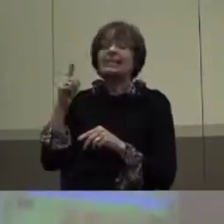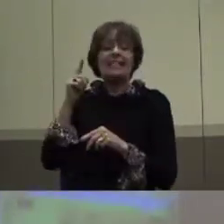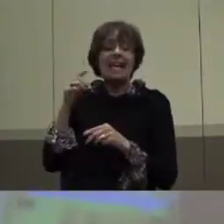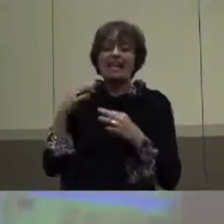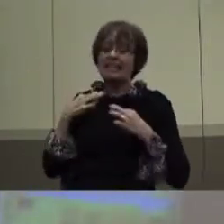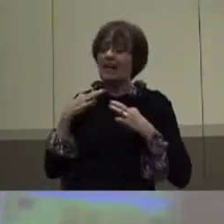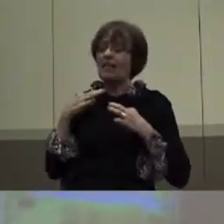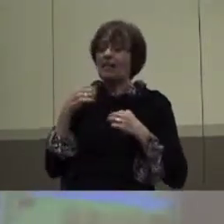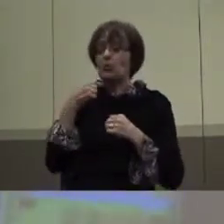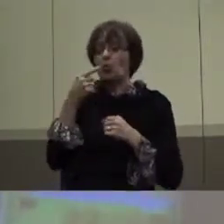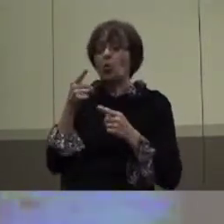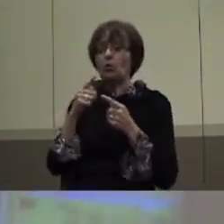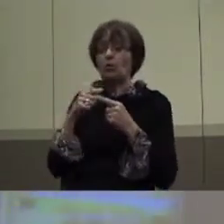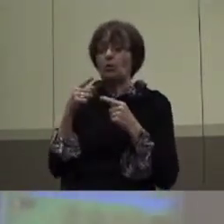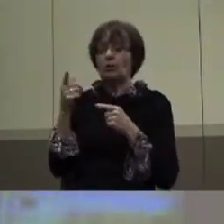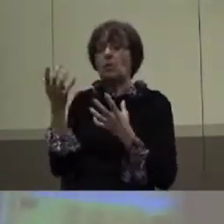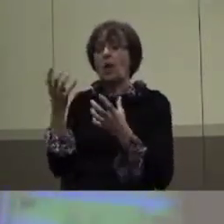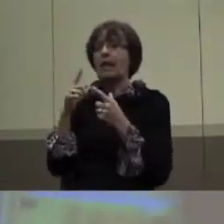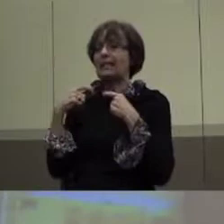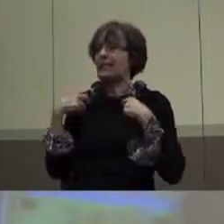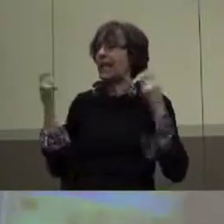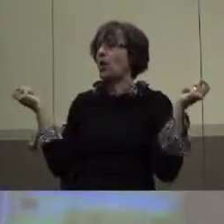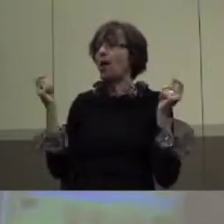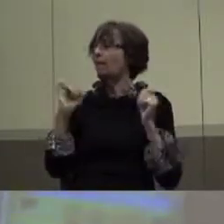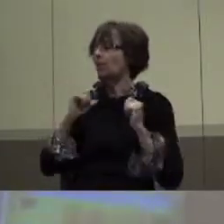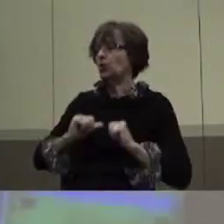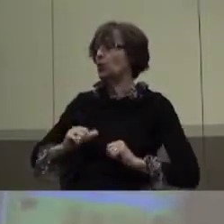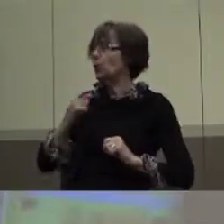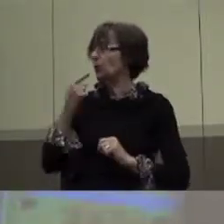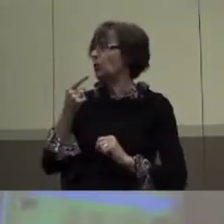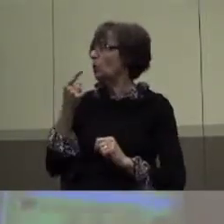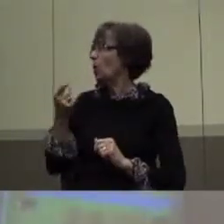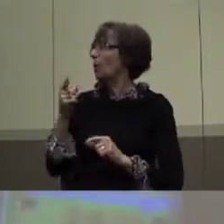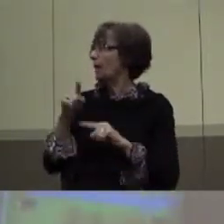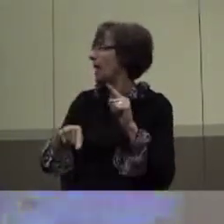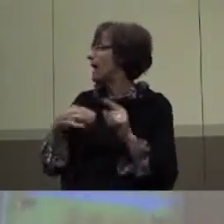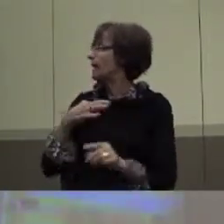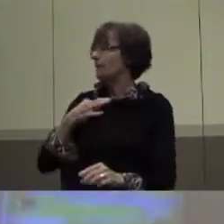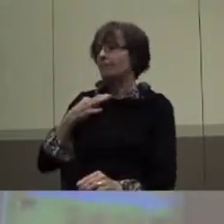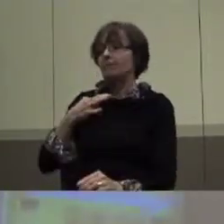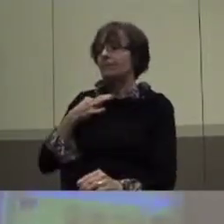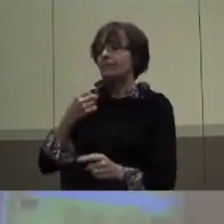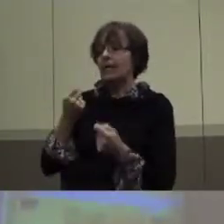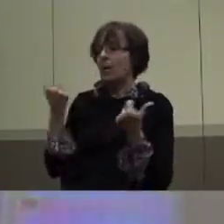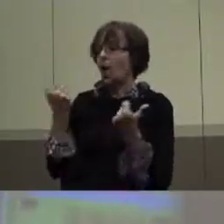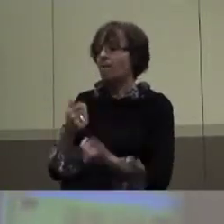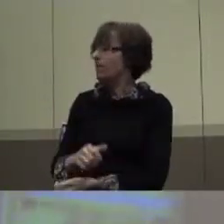Instead of knocking that crown around there, just will you pick that up, please?